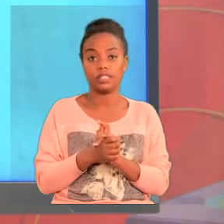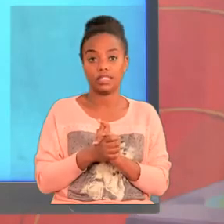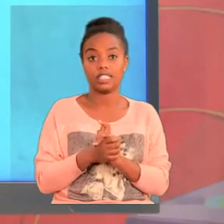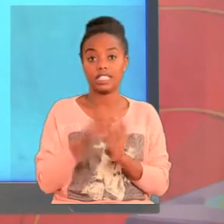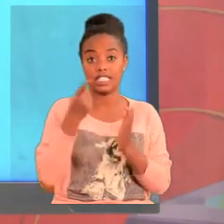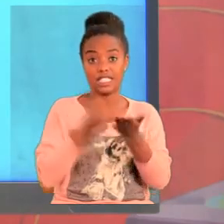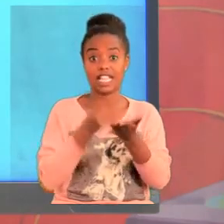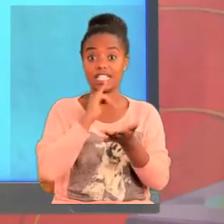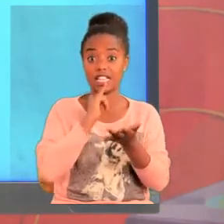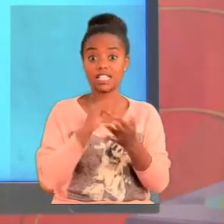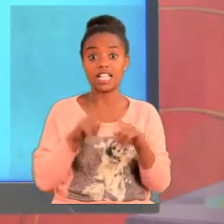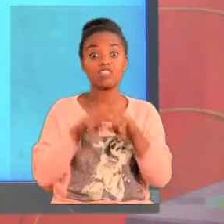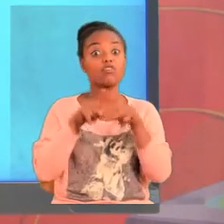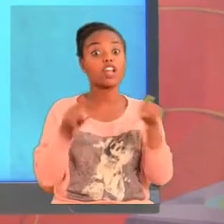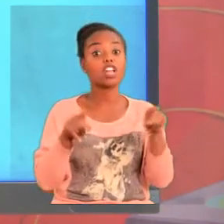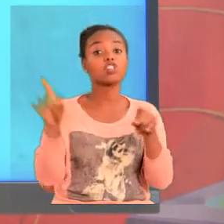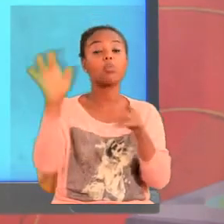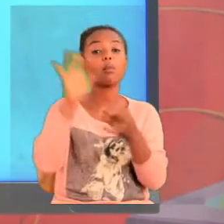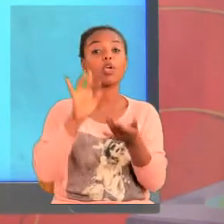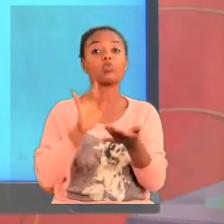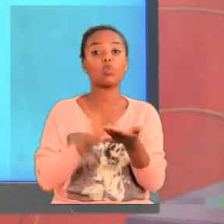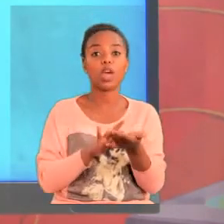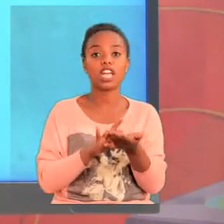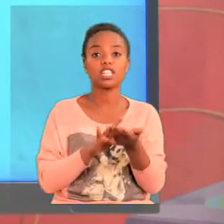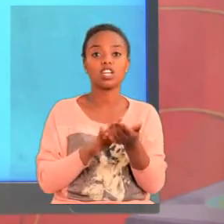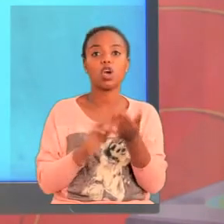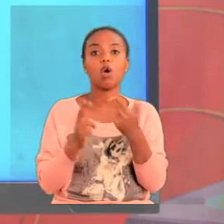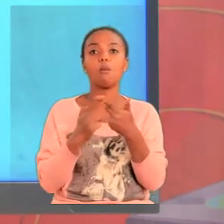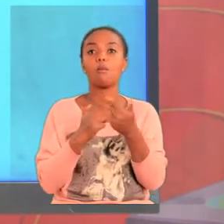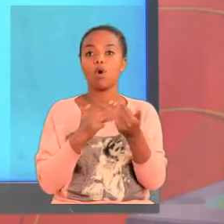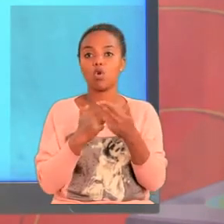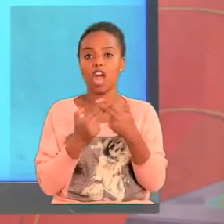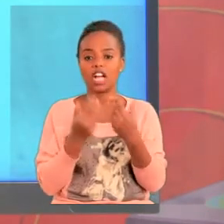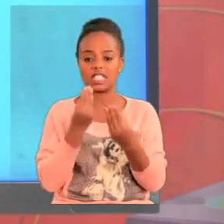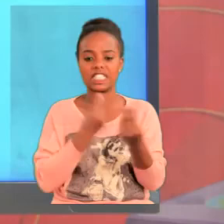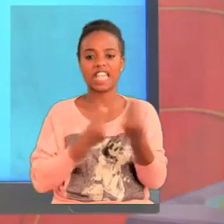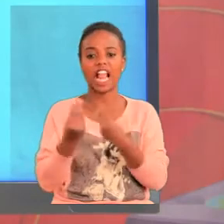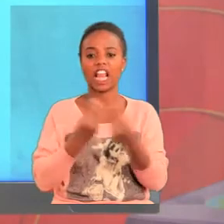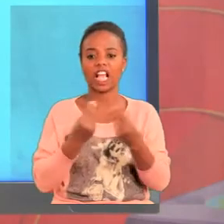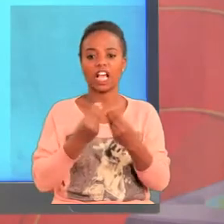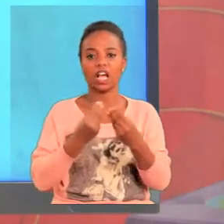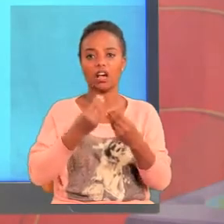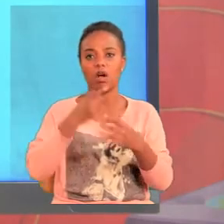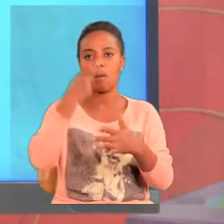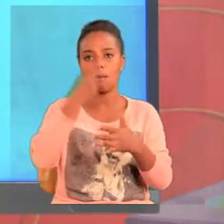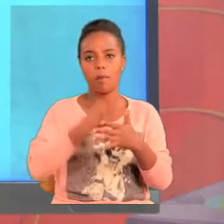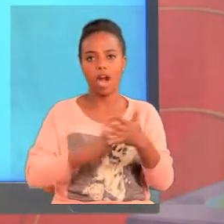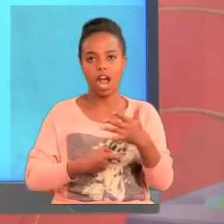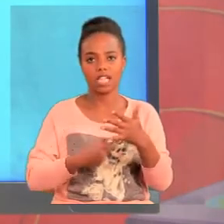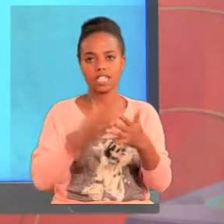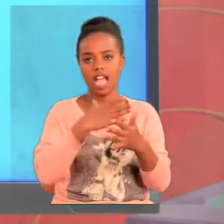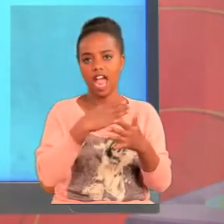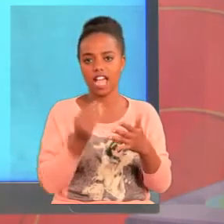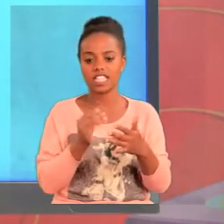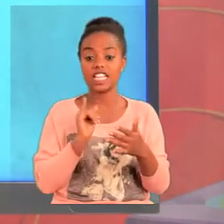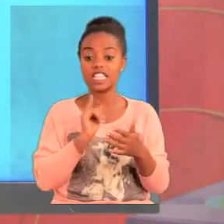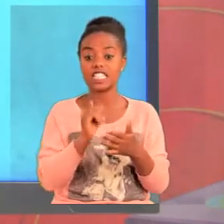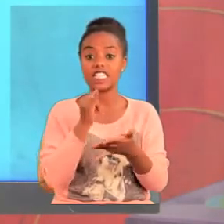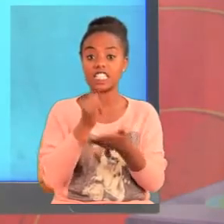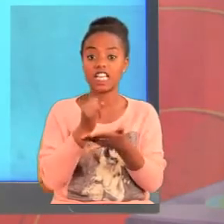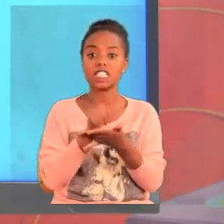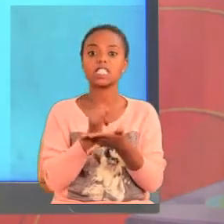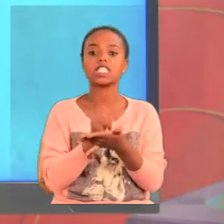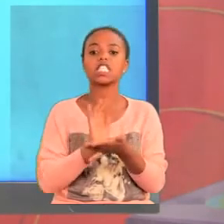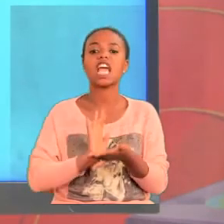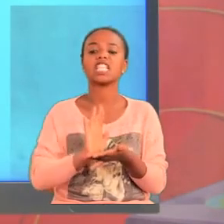Markup is the difference between a product's selling price and it is cost price.